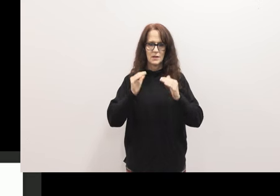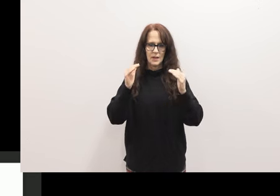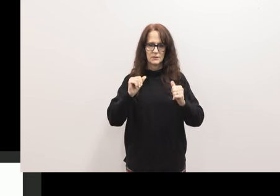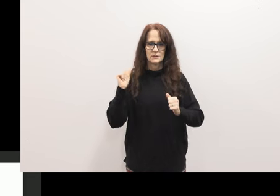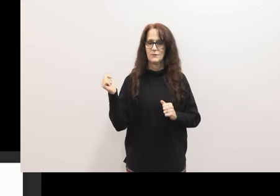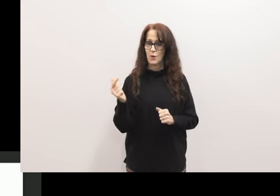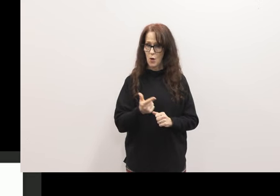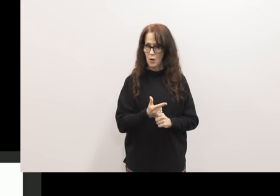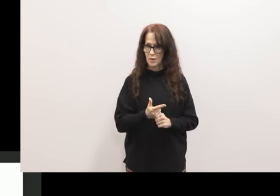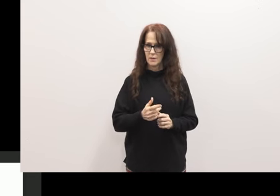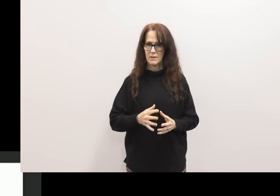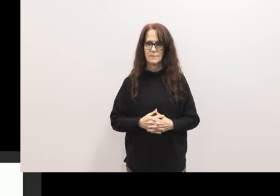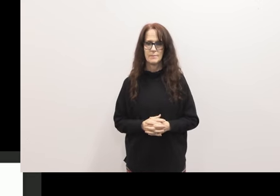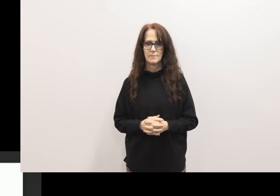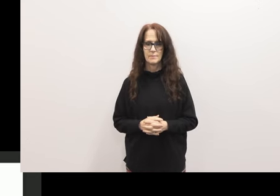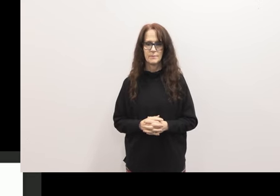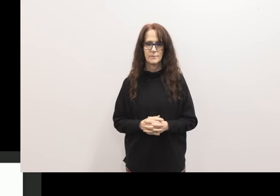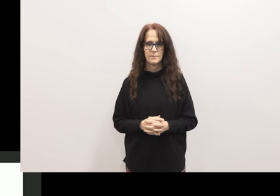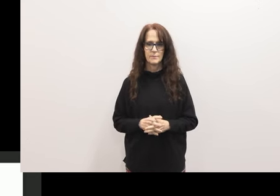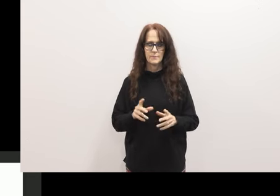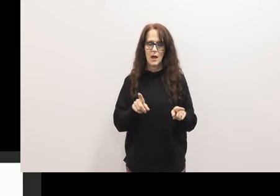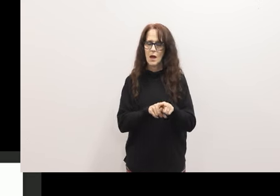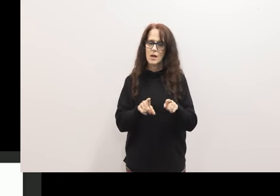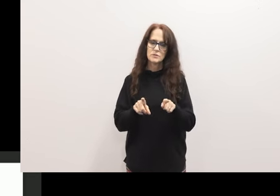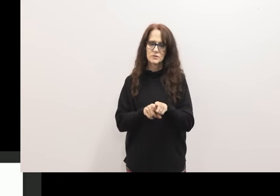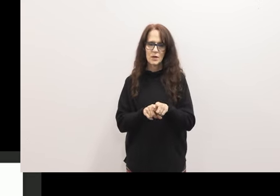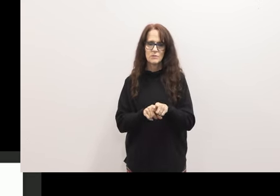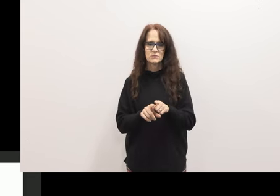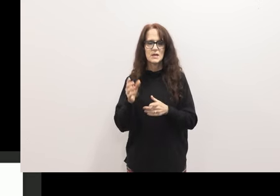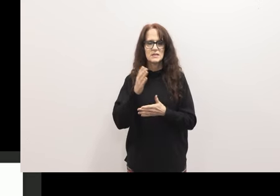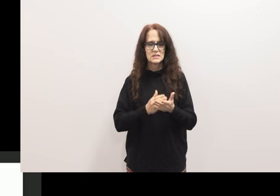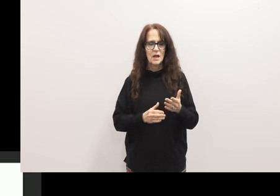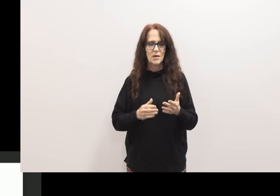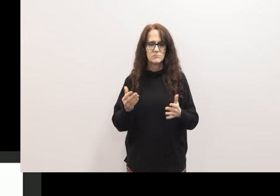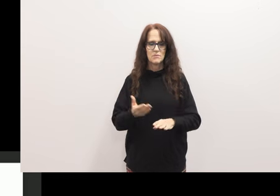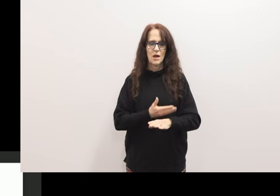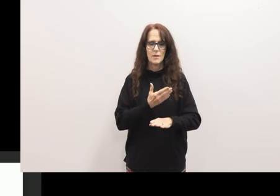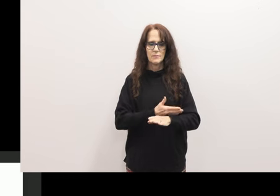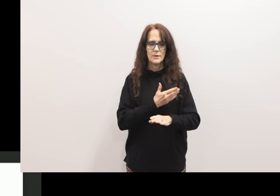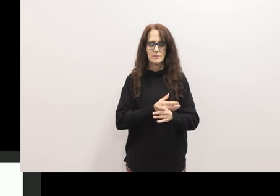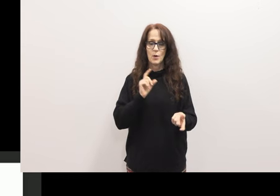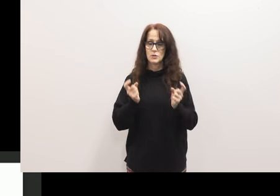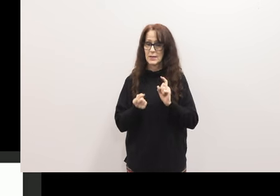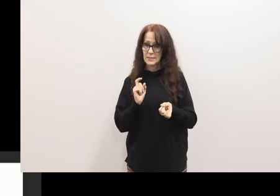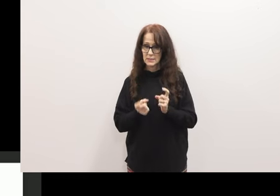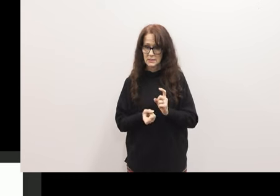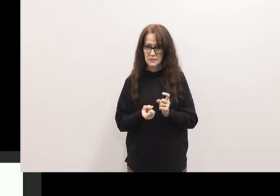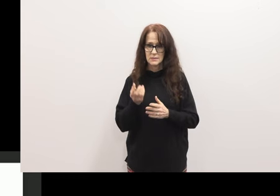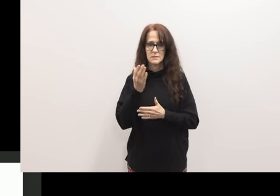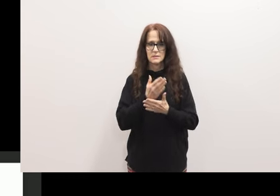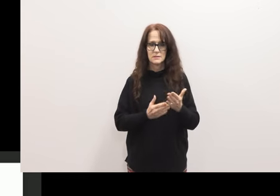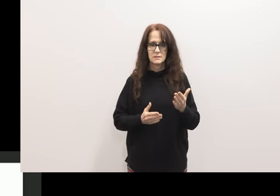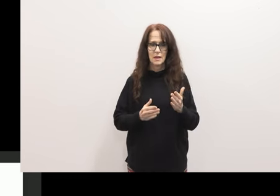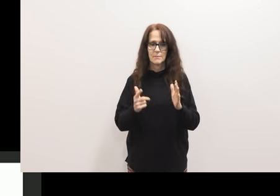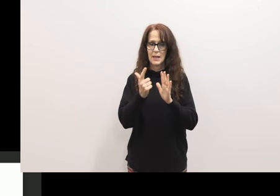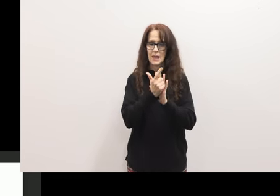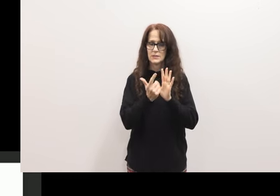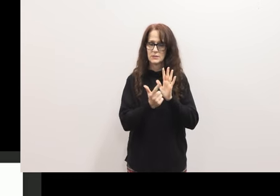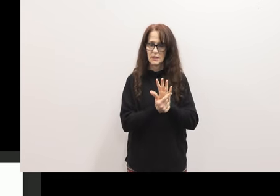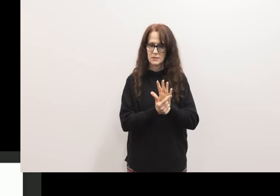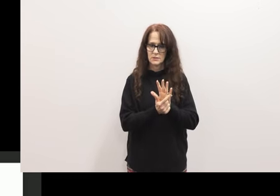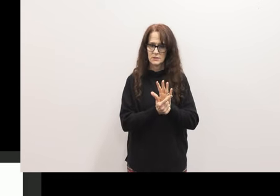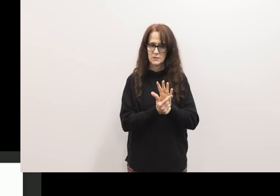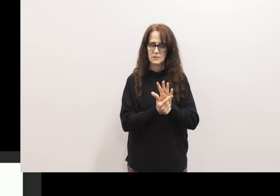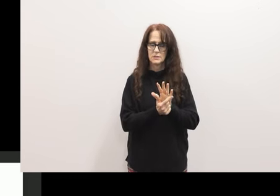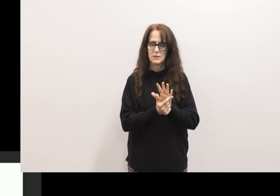all. But additionally, there were some updates to or some changes to some legislation